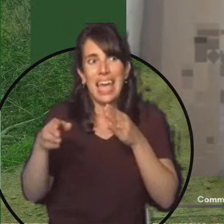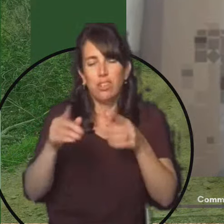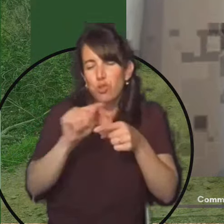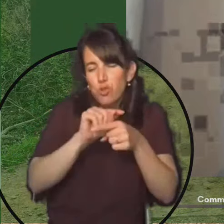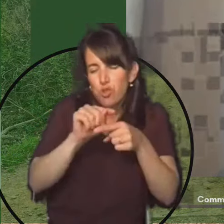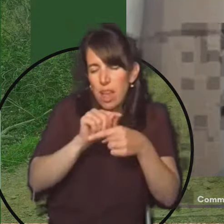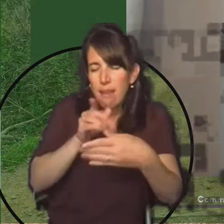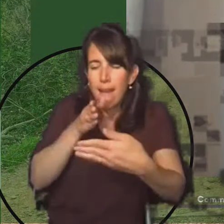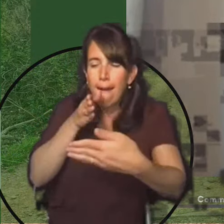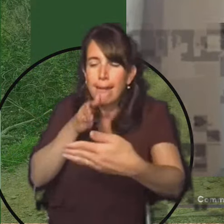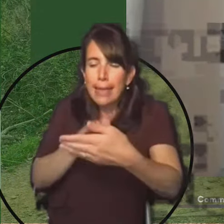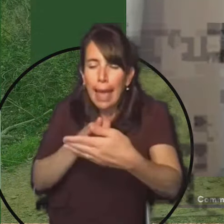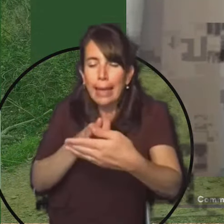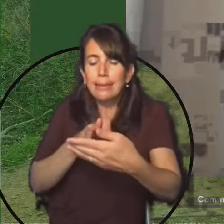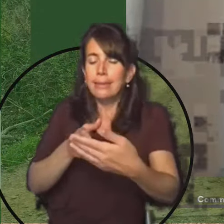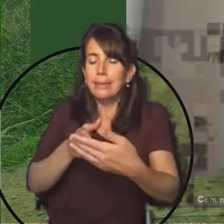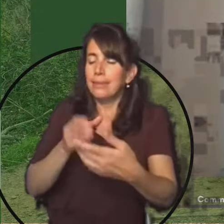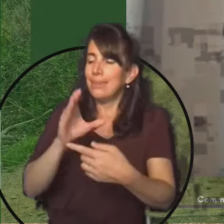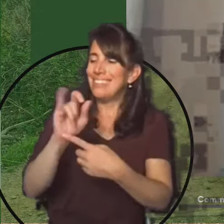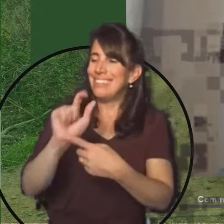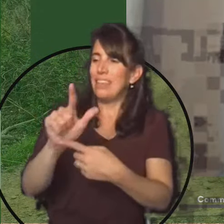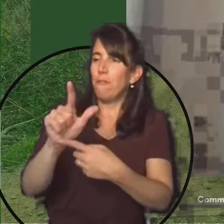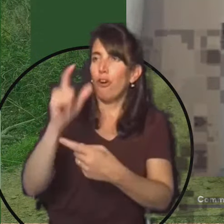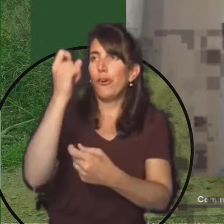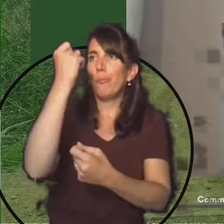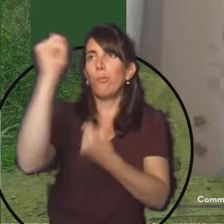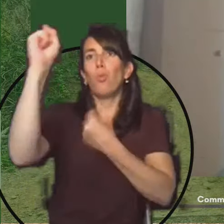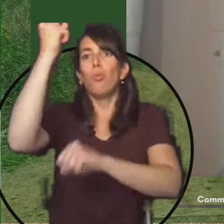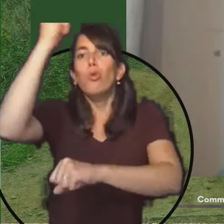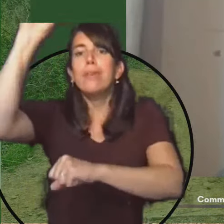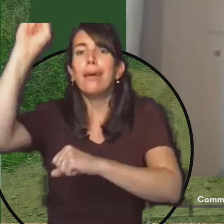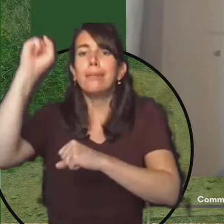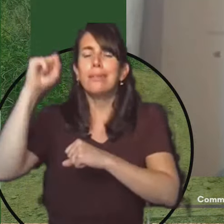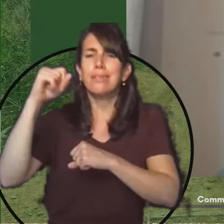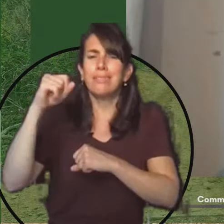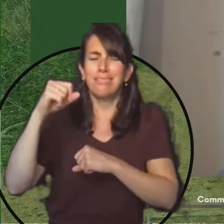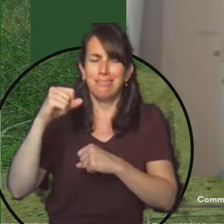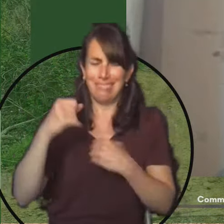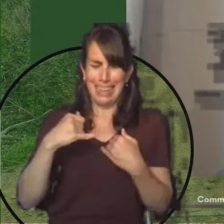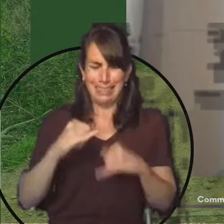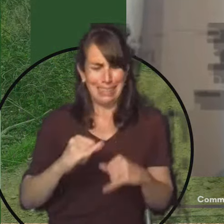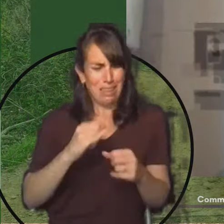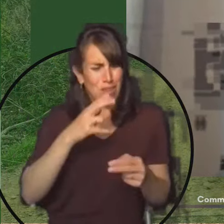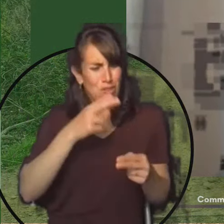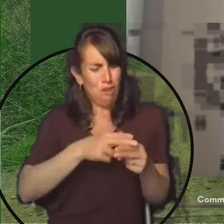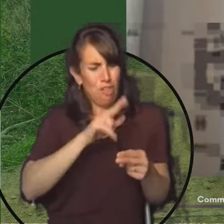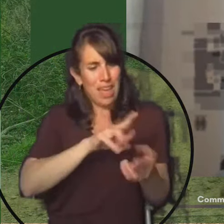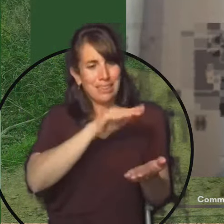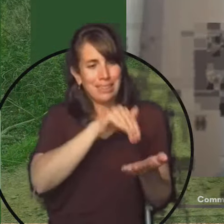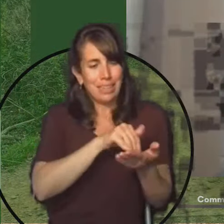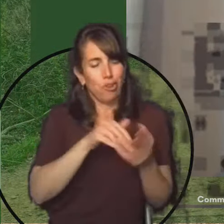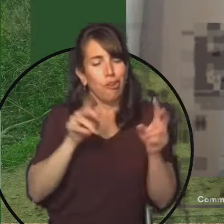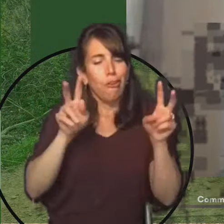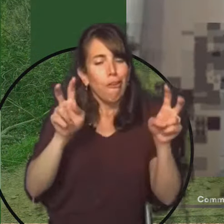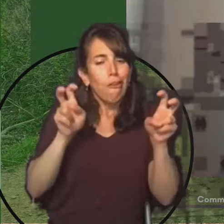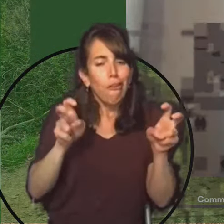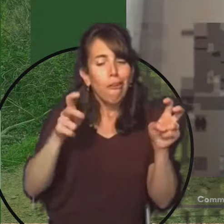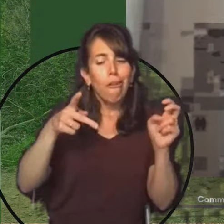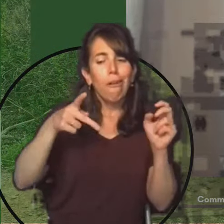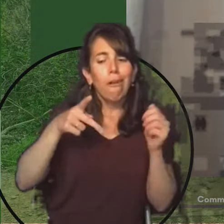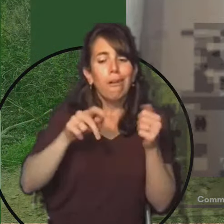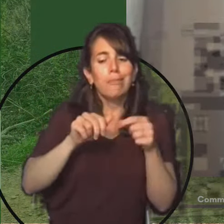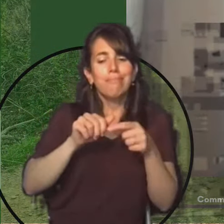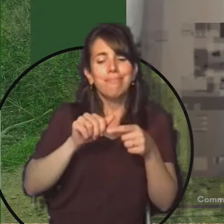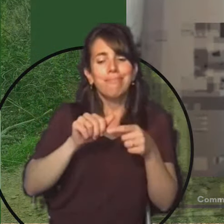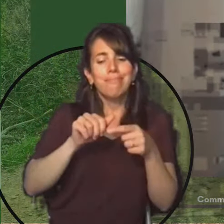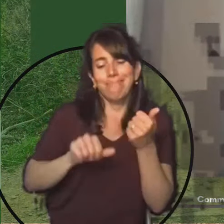warfare techniques, where they still, to this day, call their center a center that will be a paramilitary center and one that would be